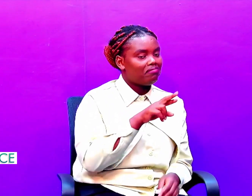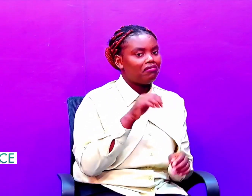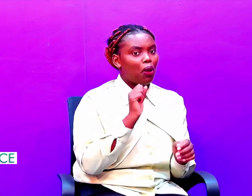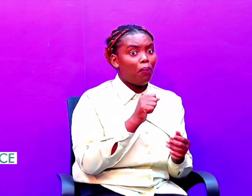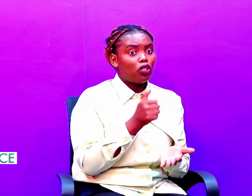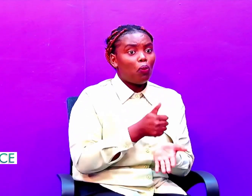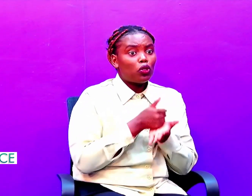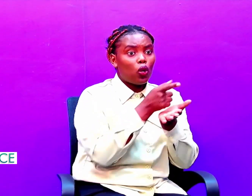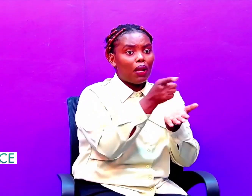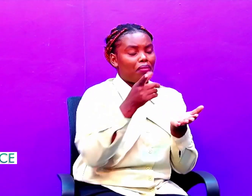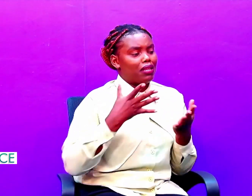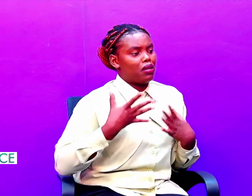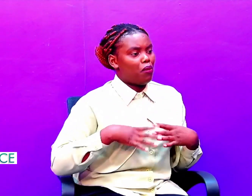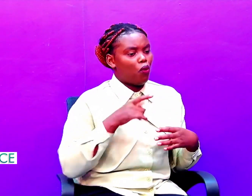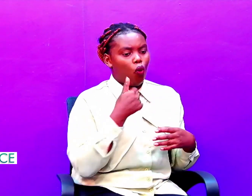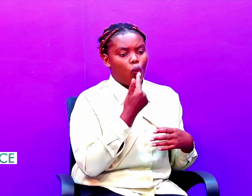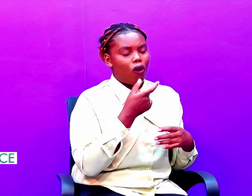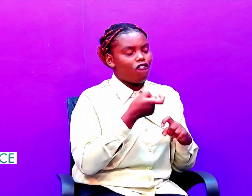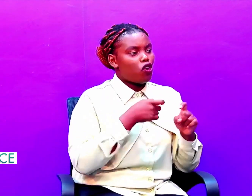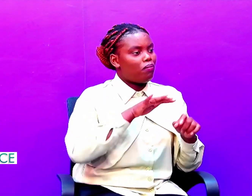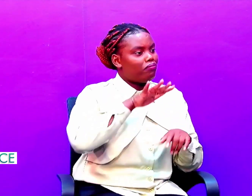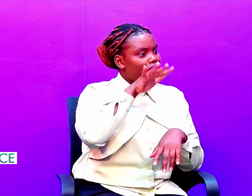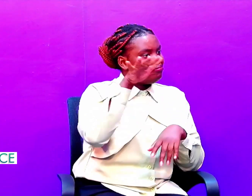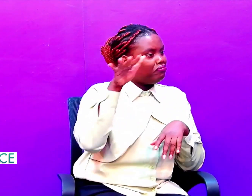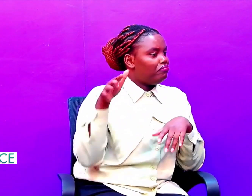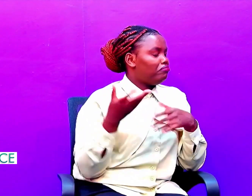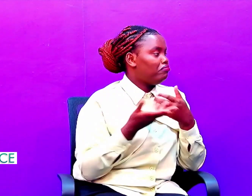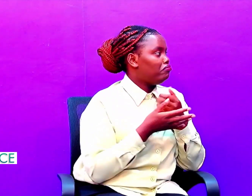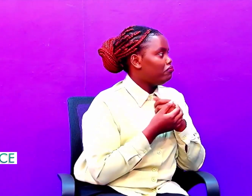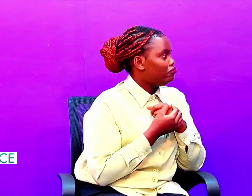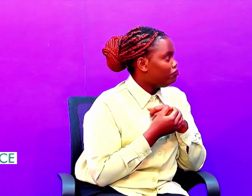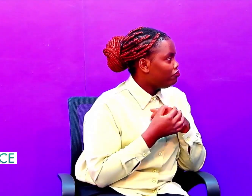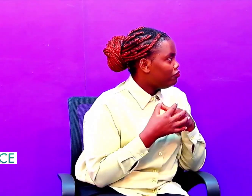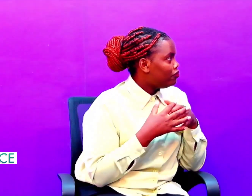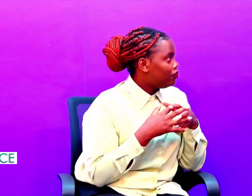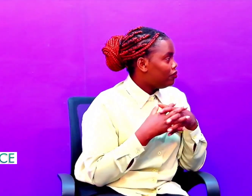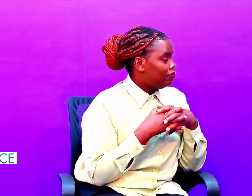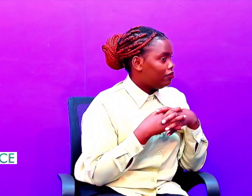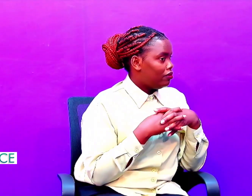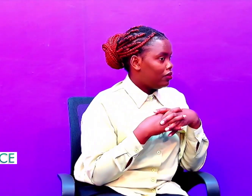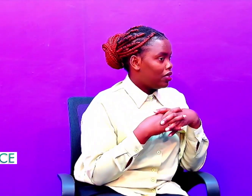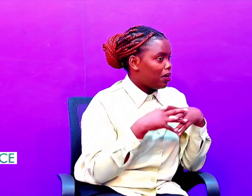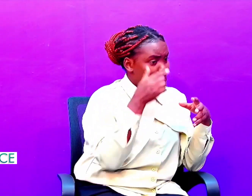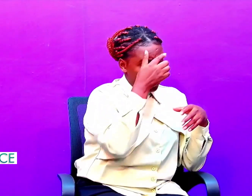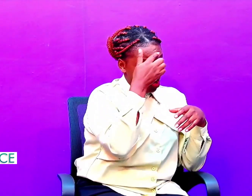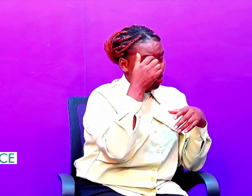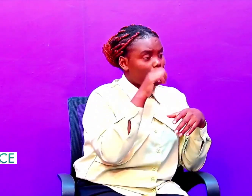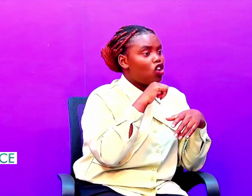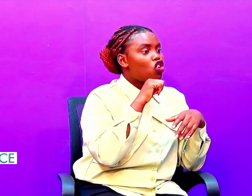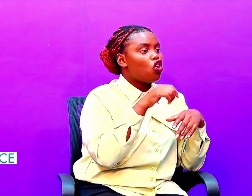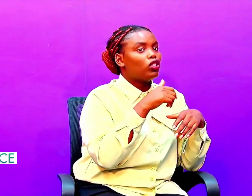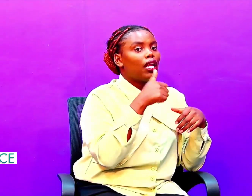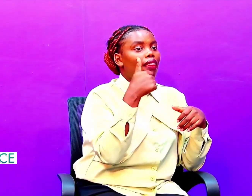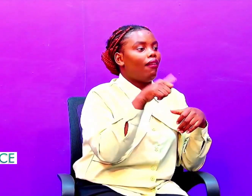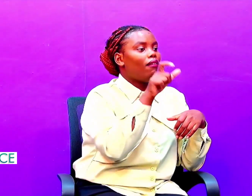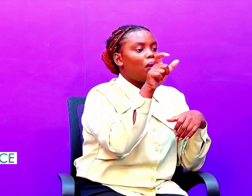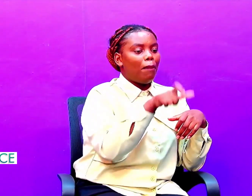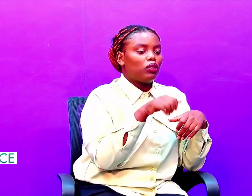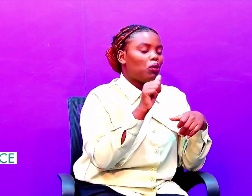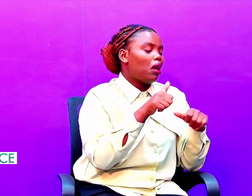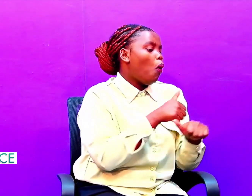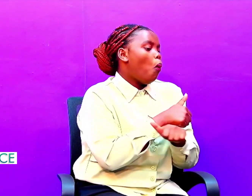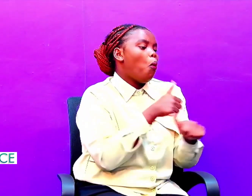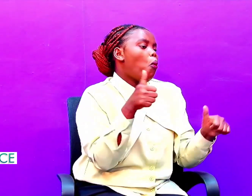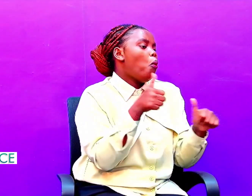alternatives? Do we have alternatives to help these people who are suffering because of lack of medicine?